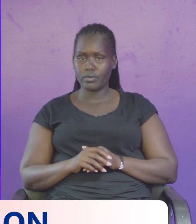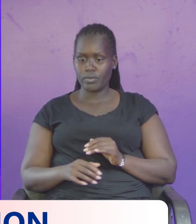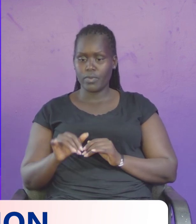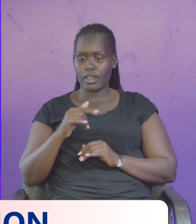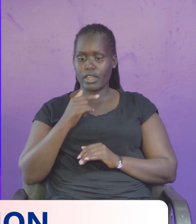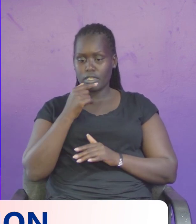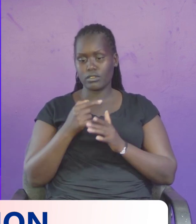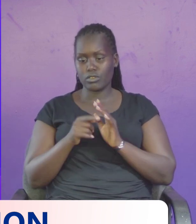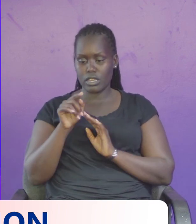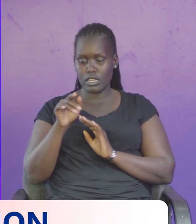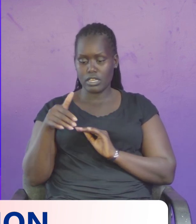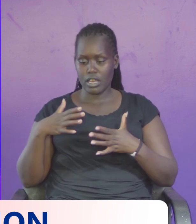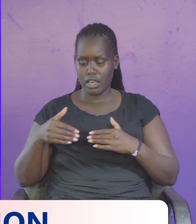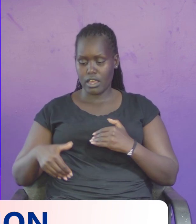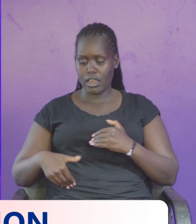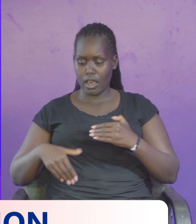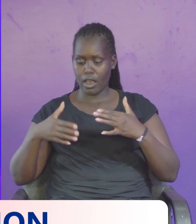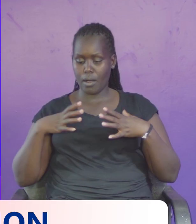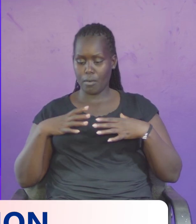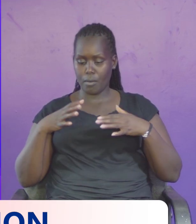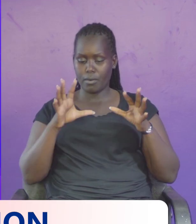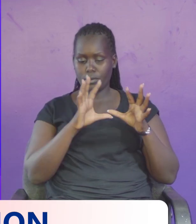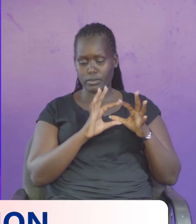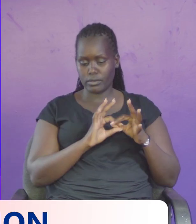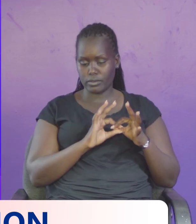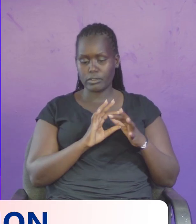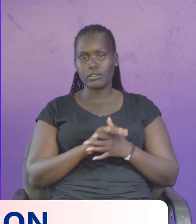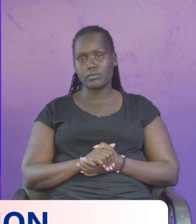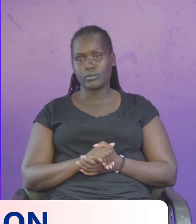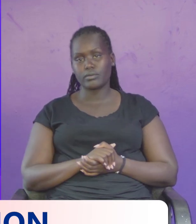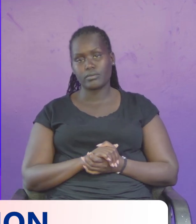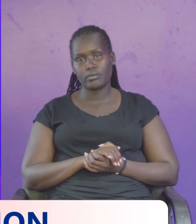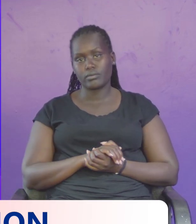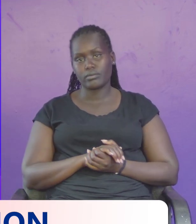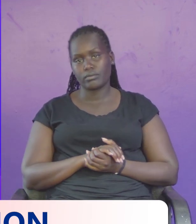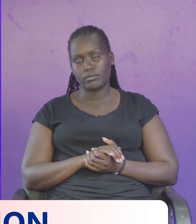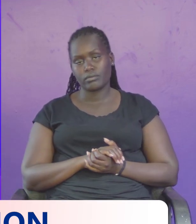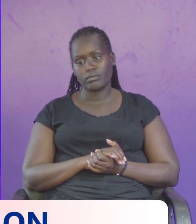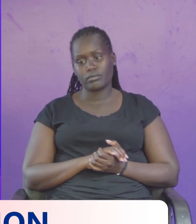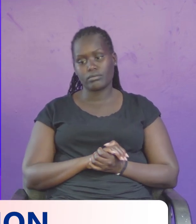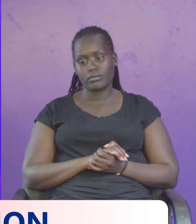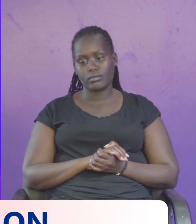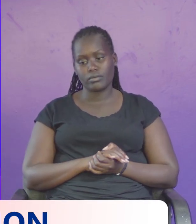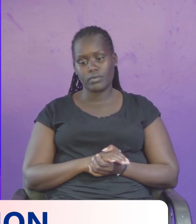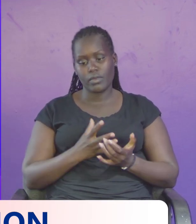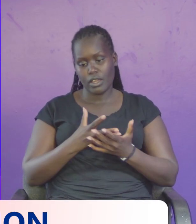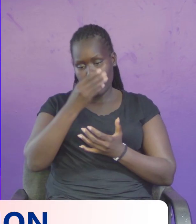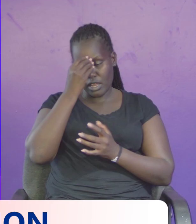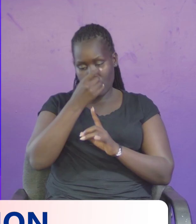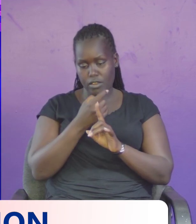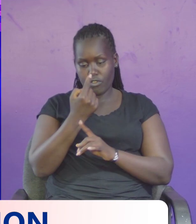tells you that these young people are connected. Very much. Yes. So Obviously they are learning from each